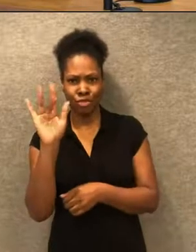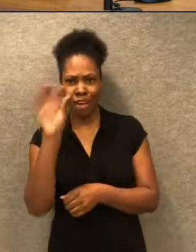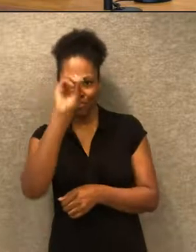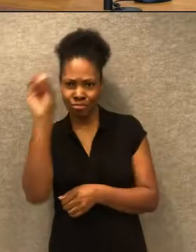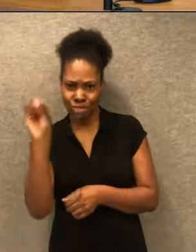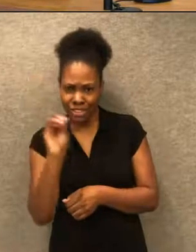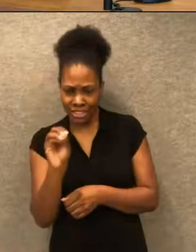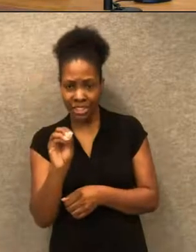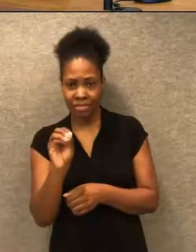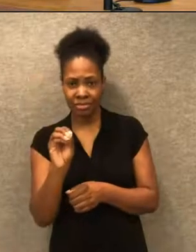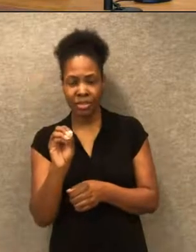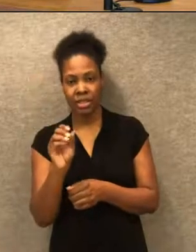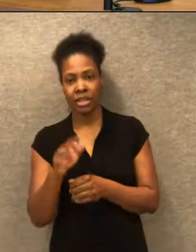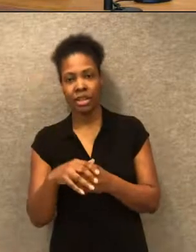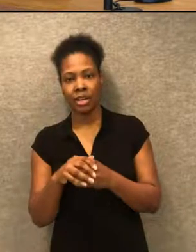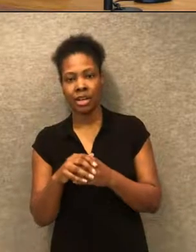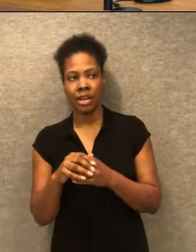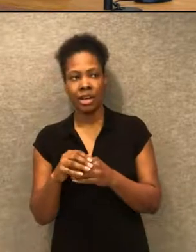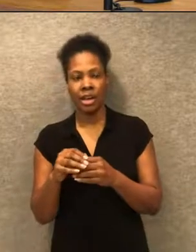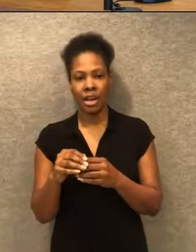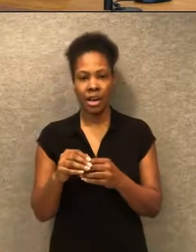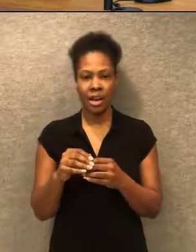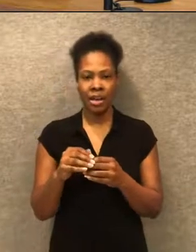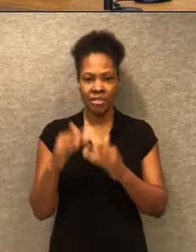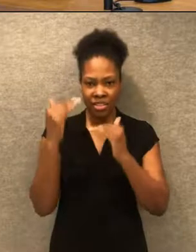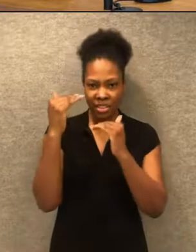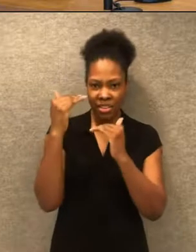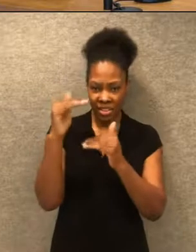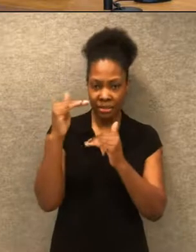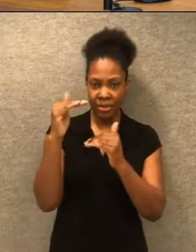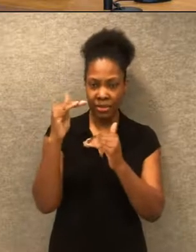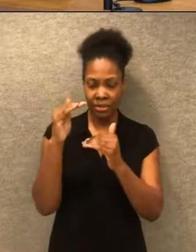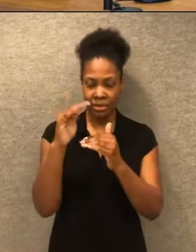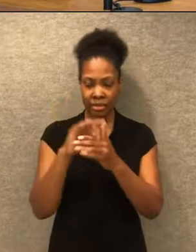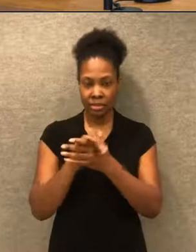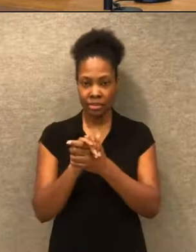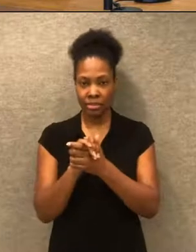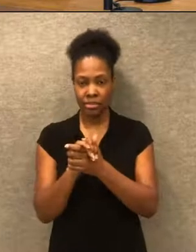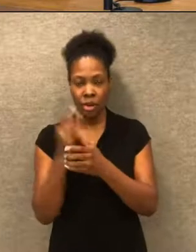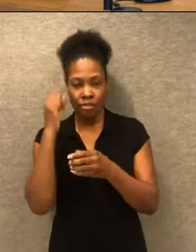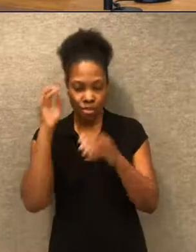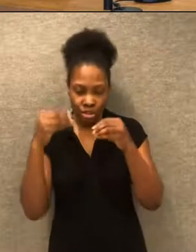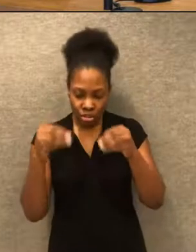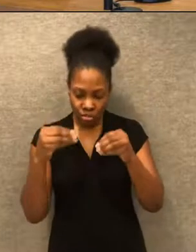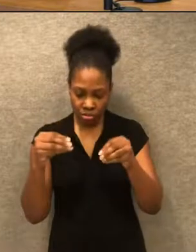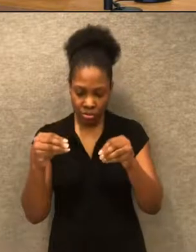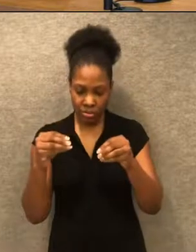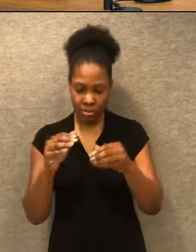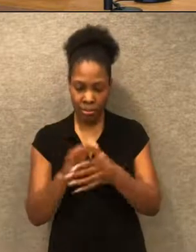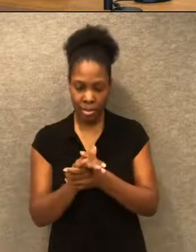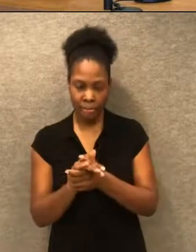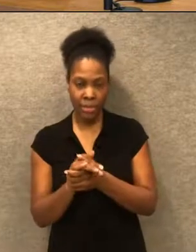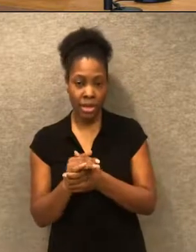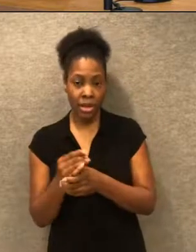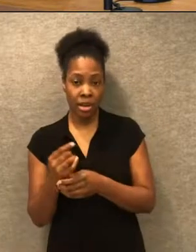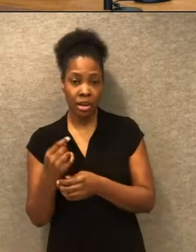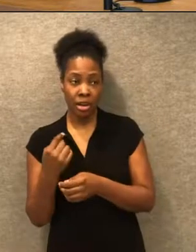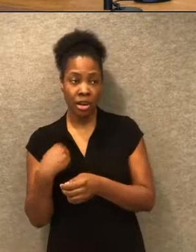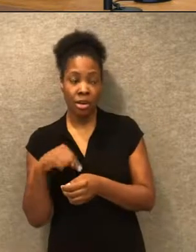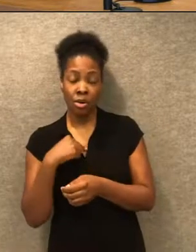it's going to be limited. You shouldn't be in an establishment with a lot of individuals. We've also spoken about the recommendation